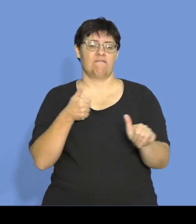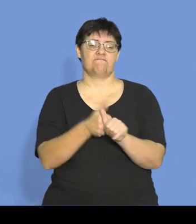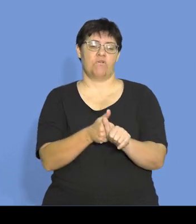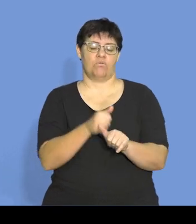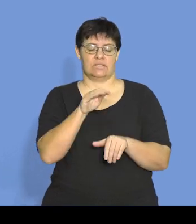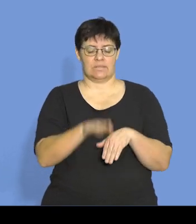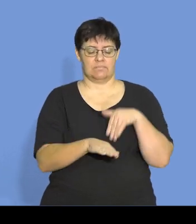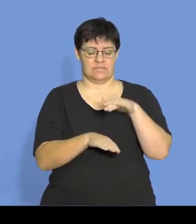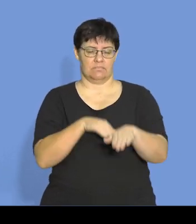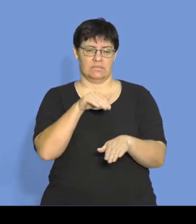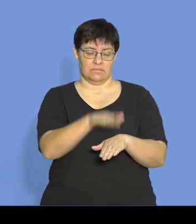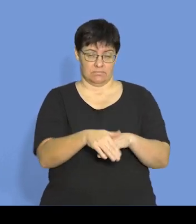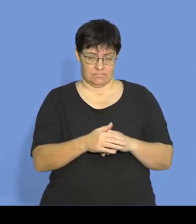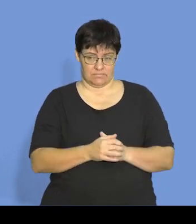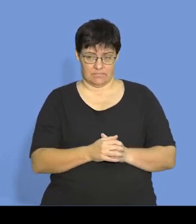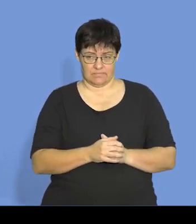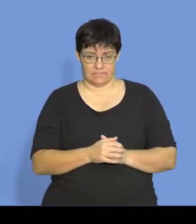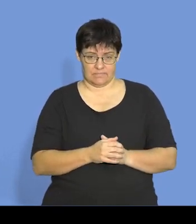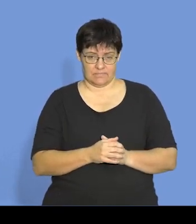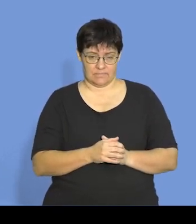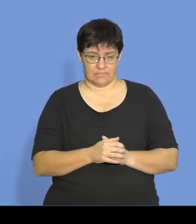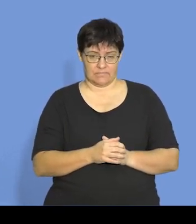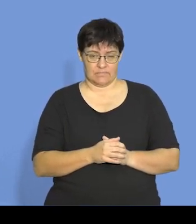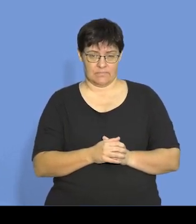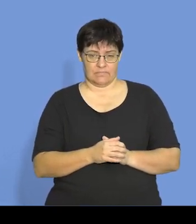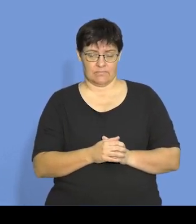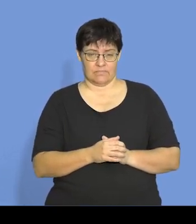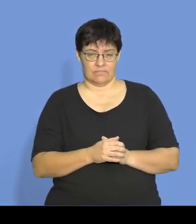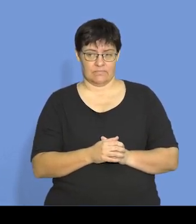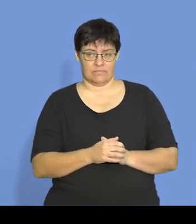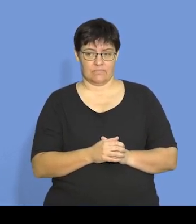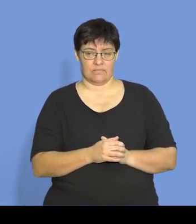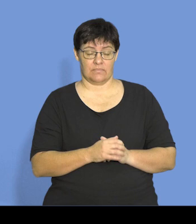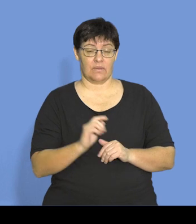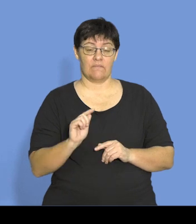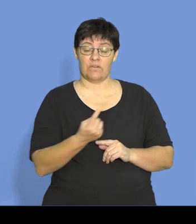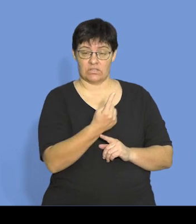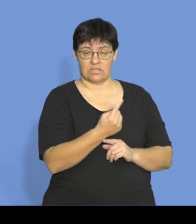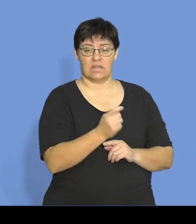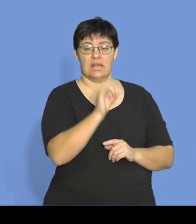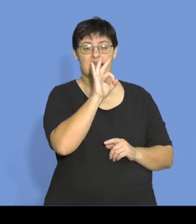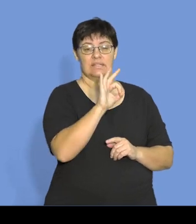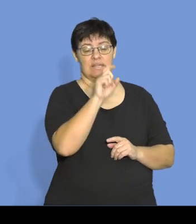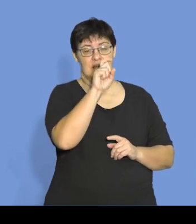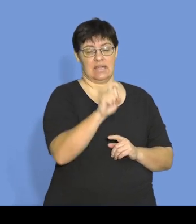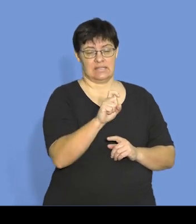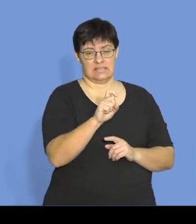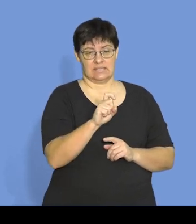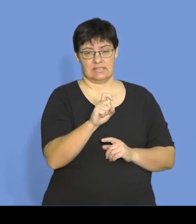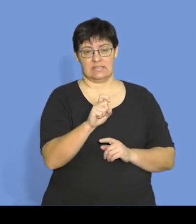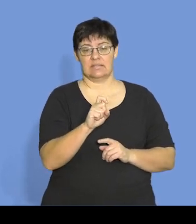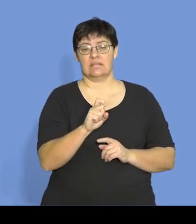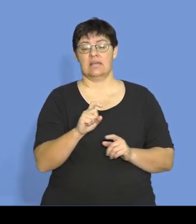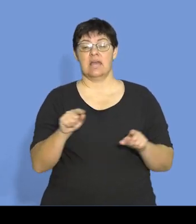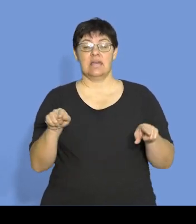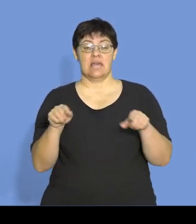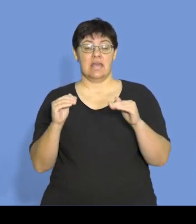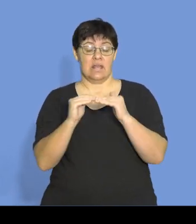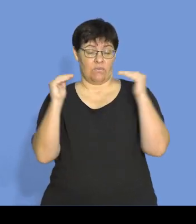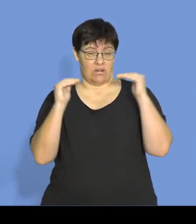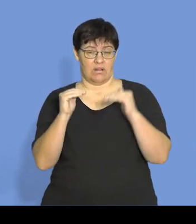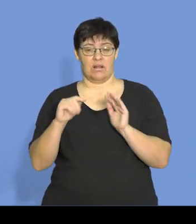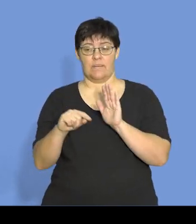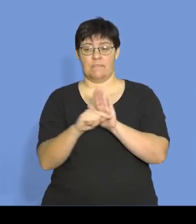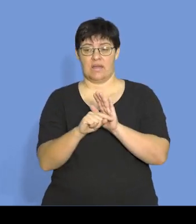follow the procedure of writing the solutions. The first one will be 3x is equal to